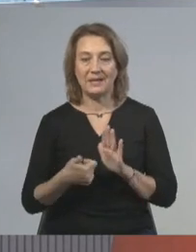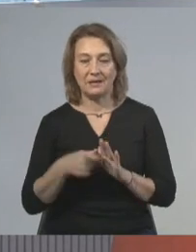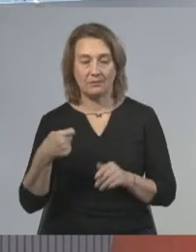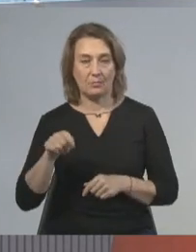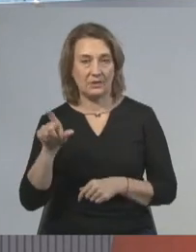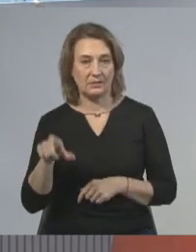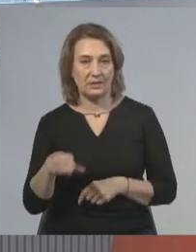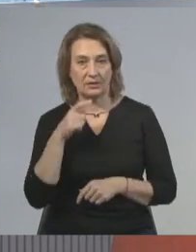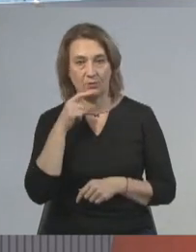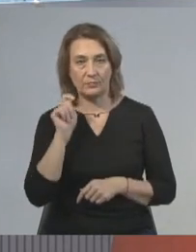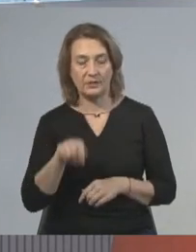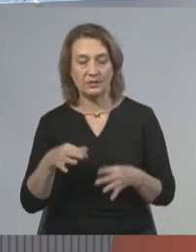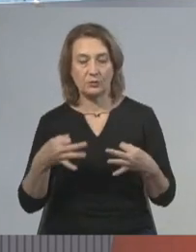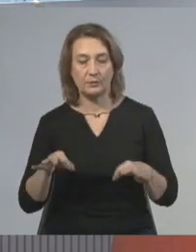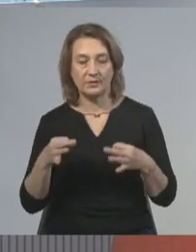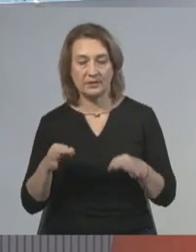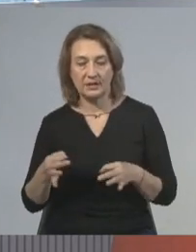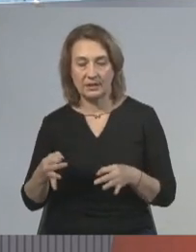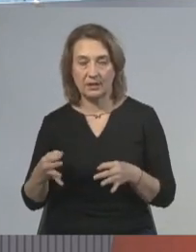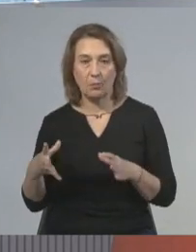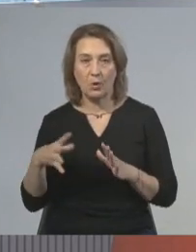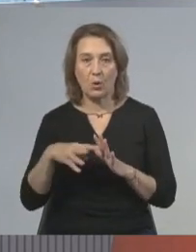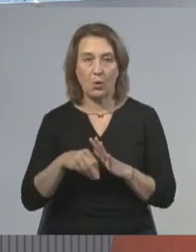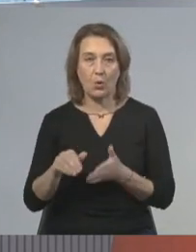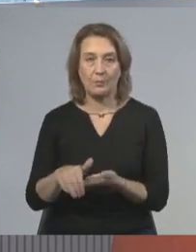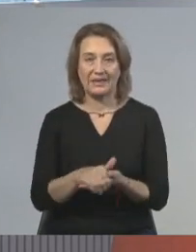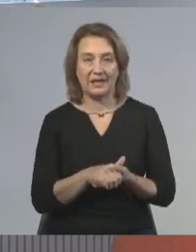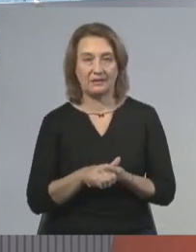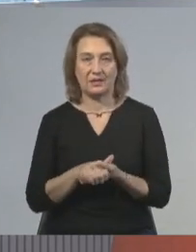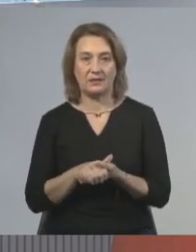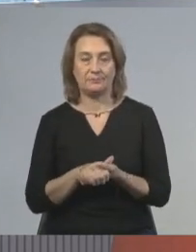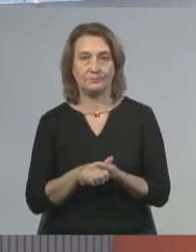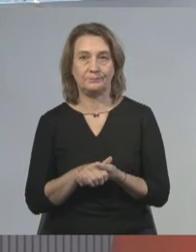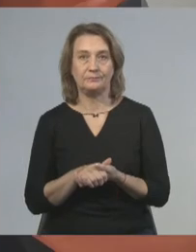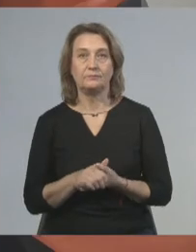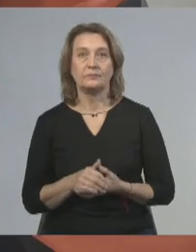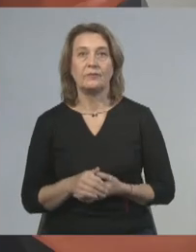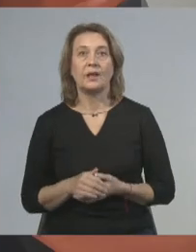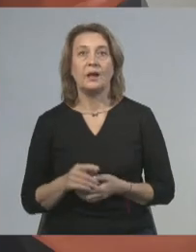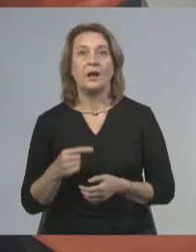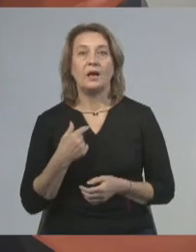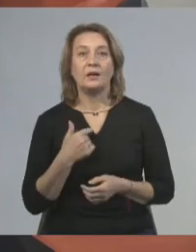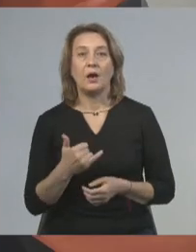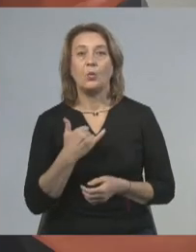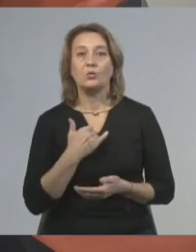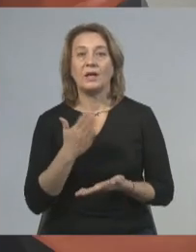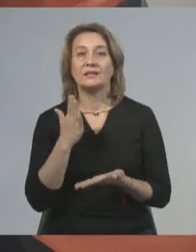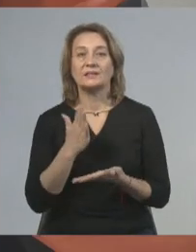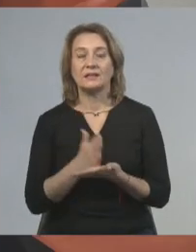to uh to the documents of the cabinet ministers of ukraine